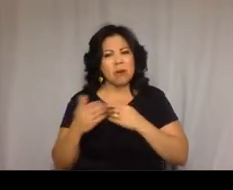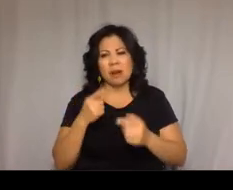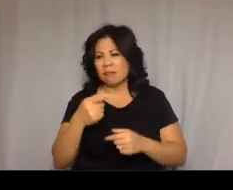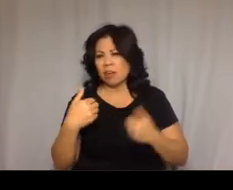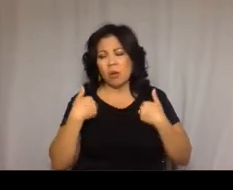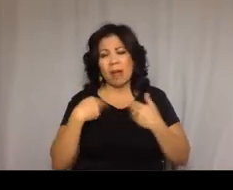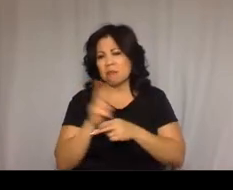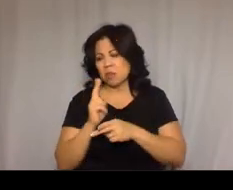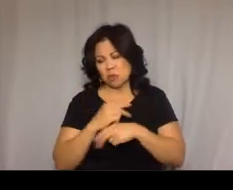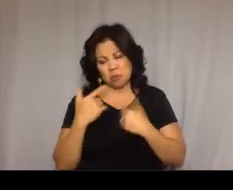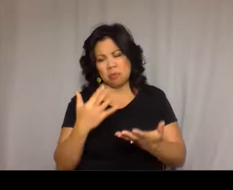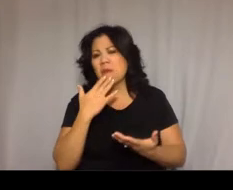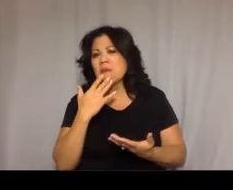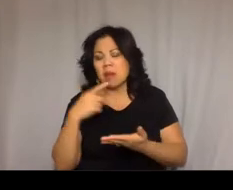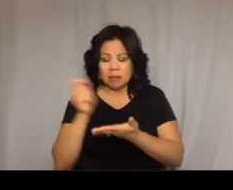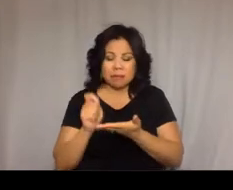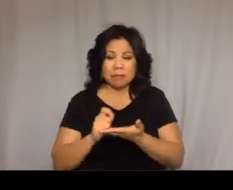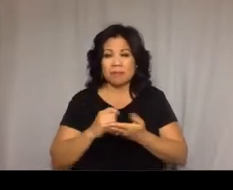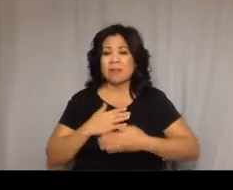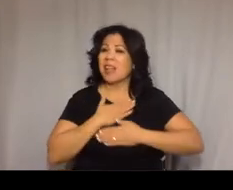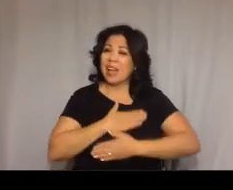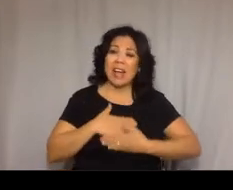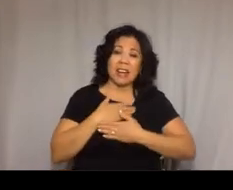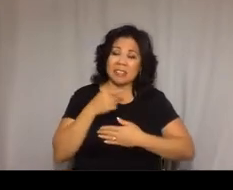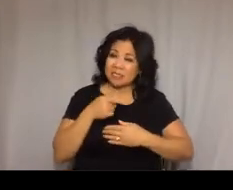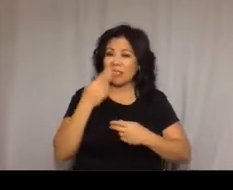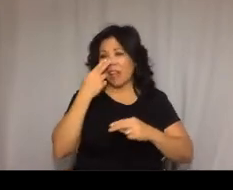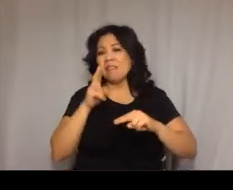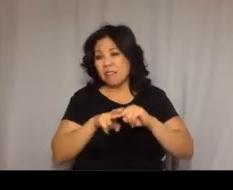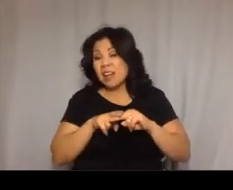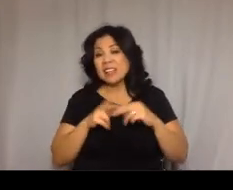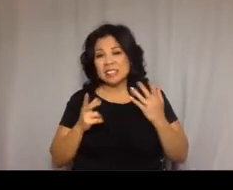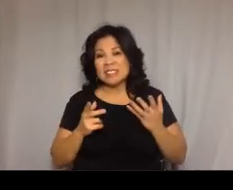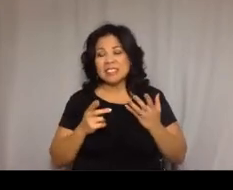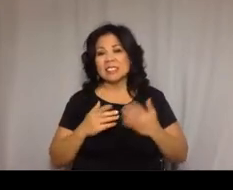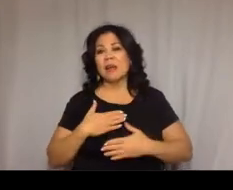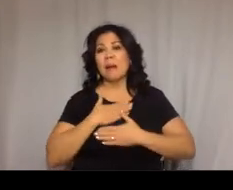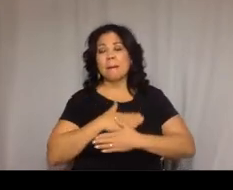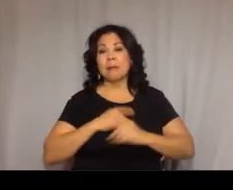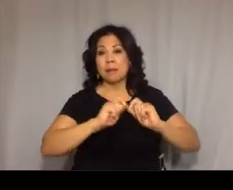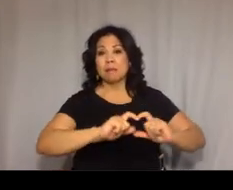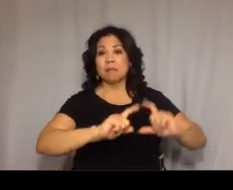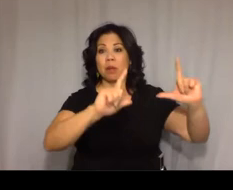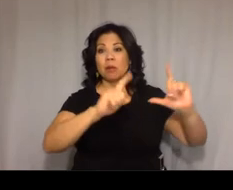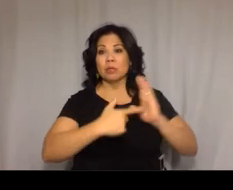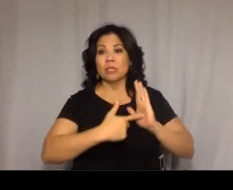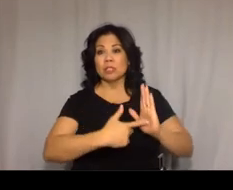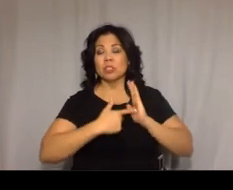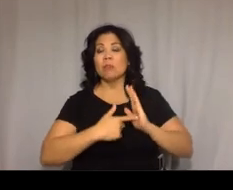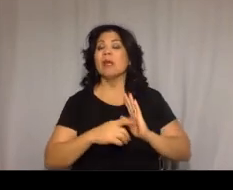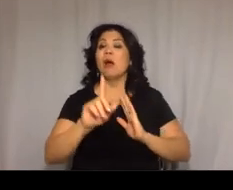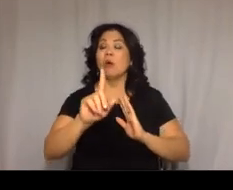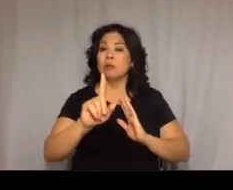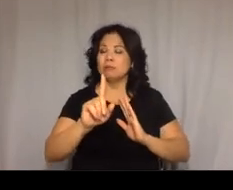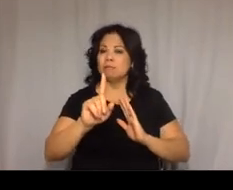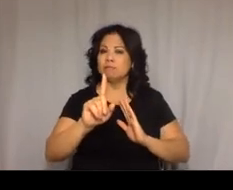got. So have fun, everybody. And please post and show me. By the way, the other thing